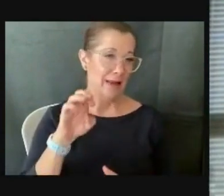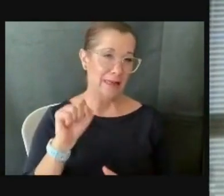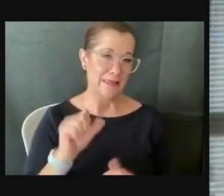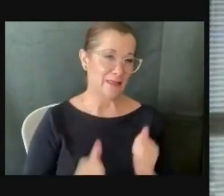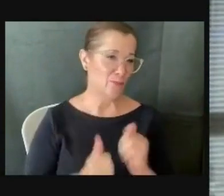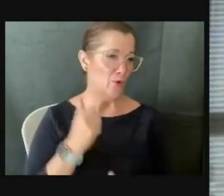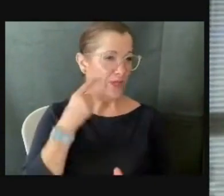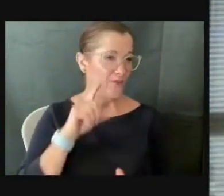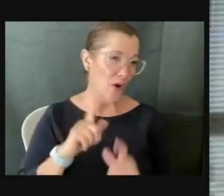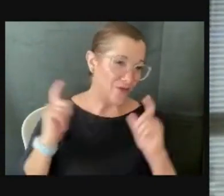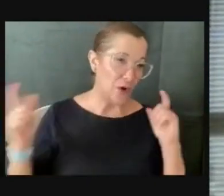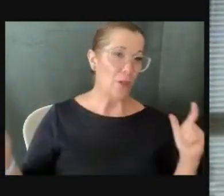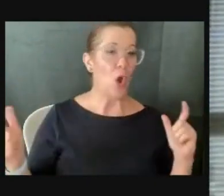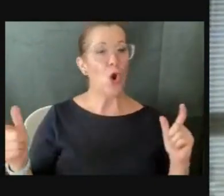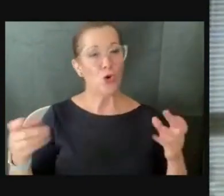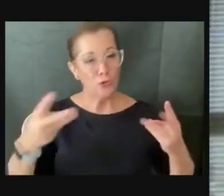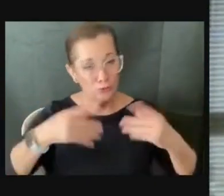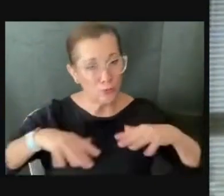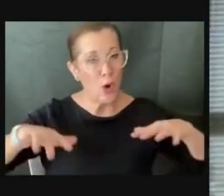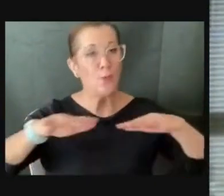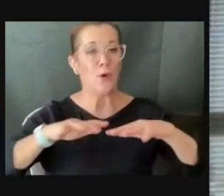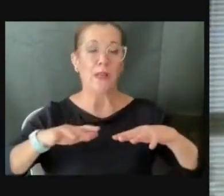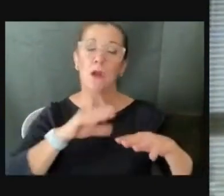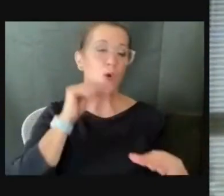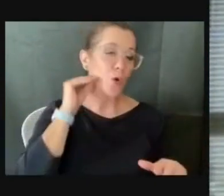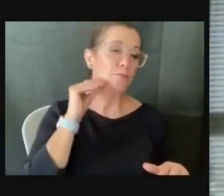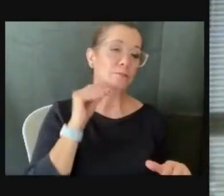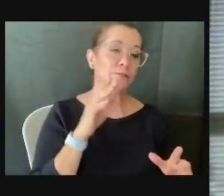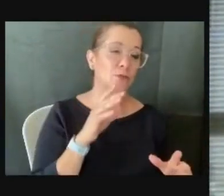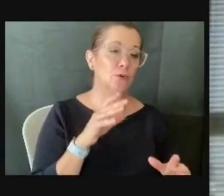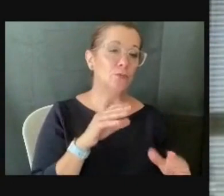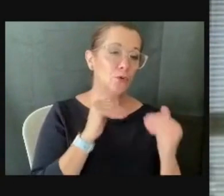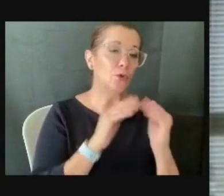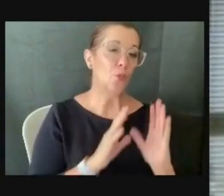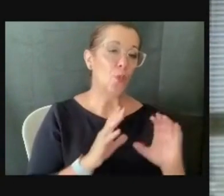large properties, dwellings, I should say.